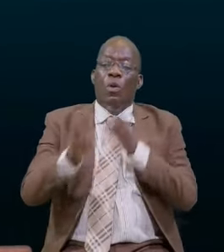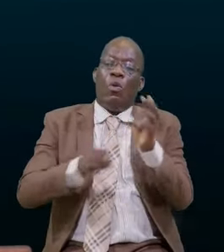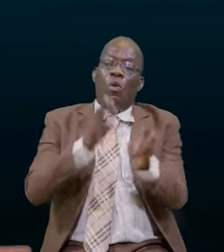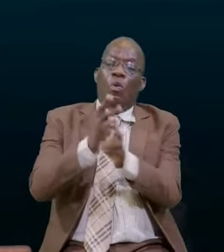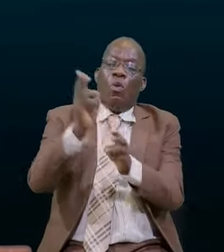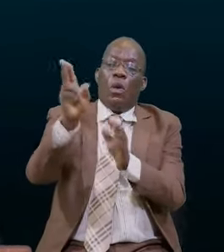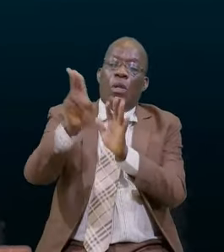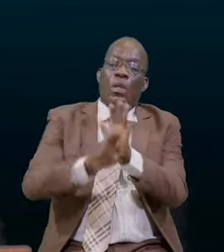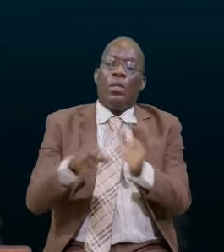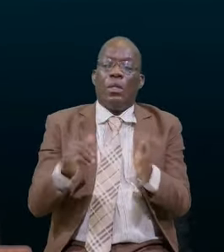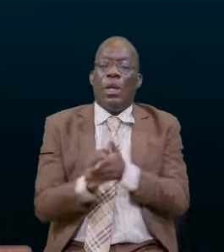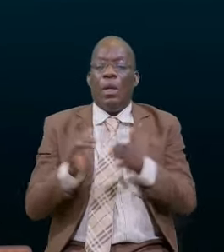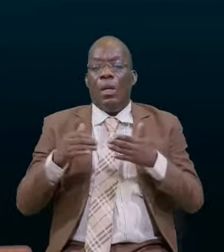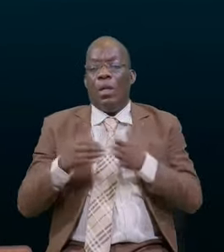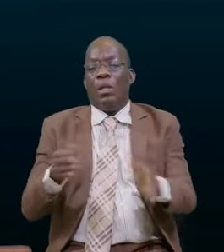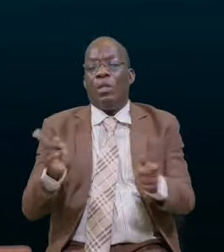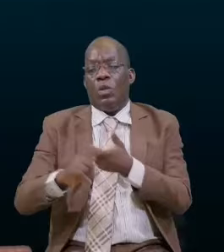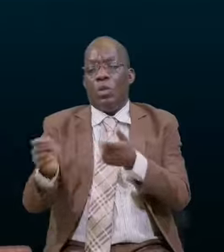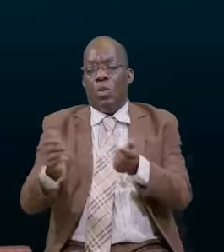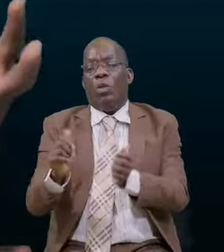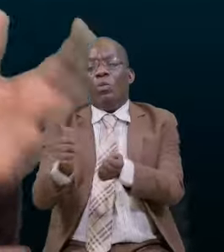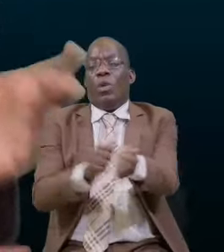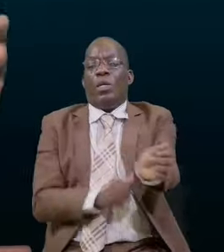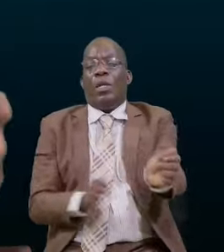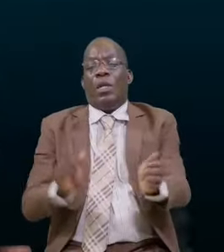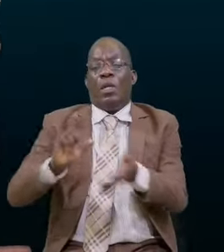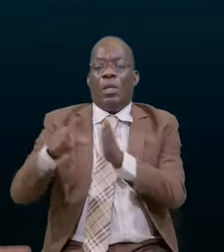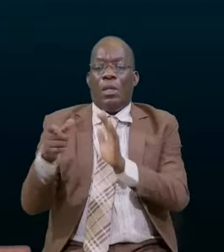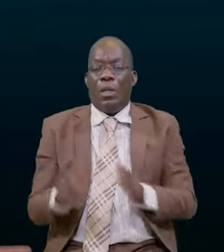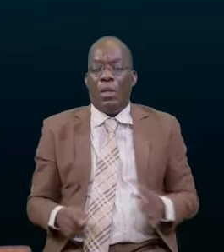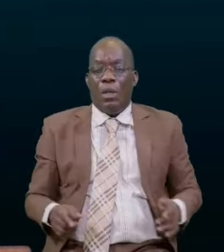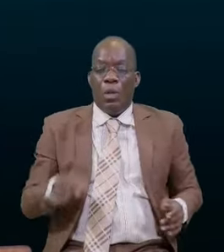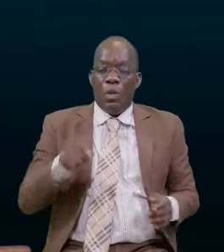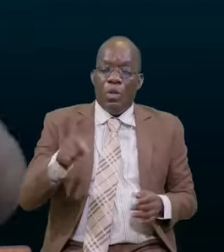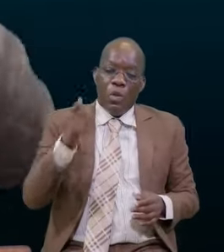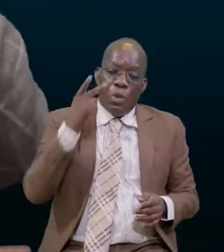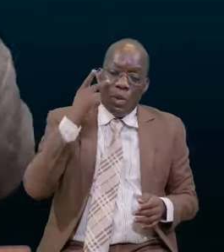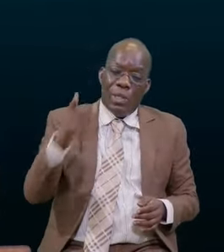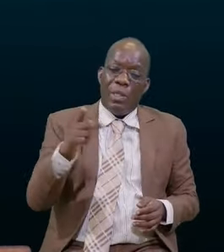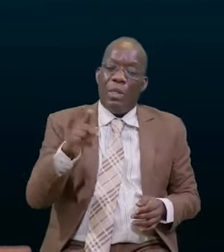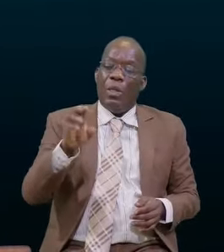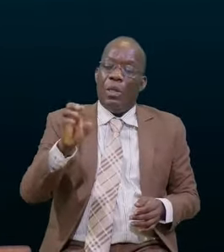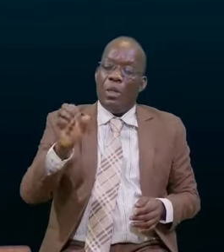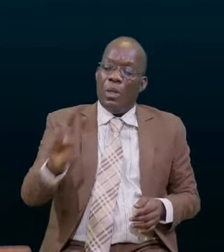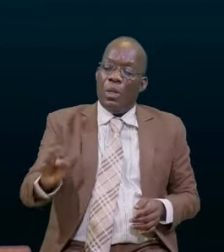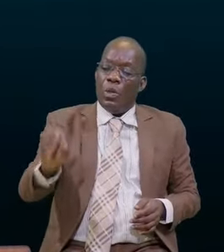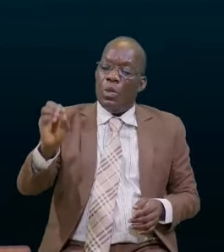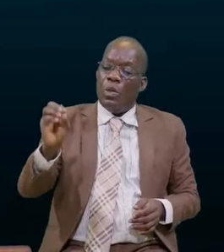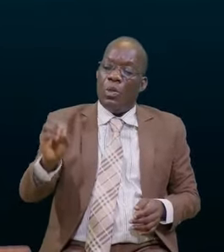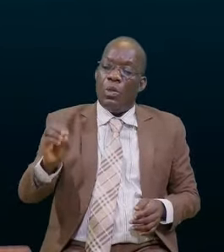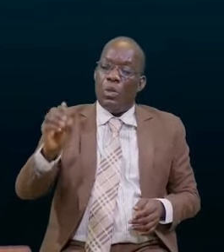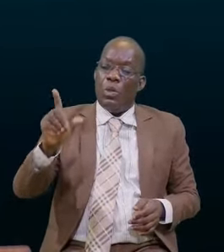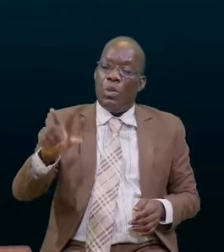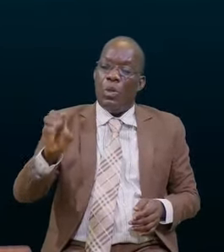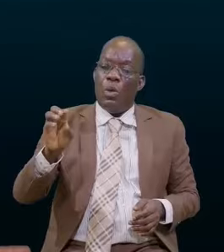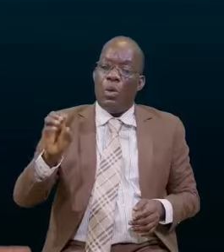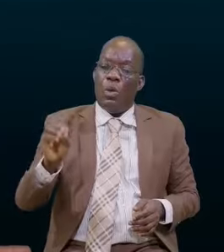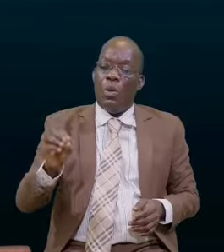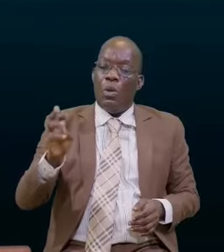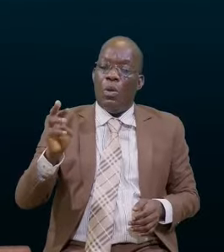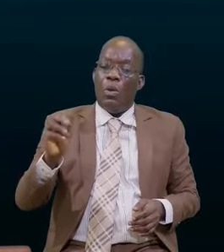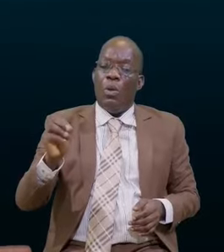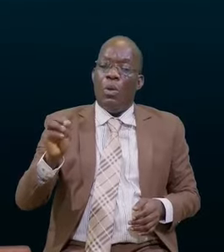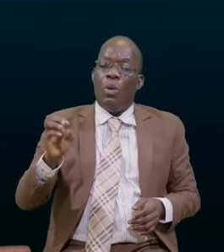backsliding can you imagine that Solomon that started his race where and he was beloved God because he